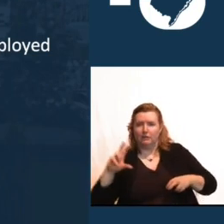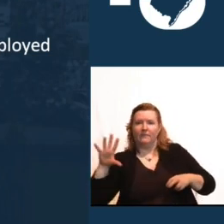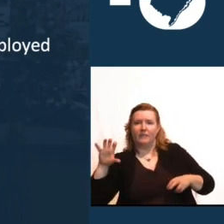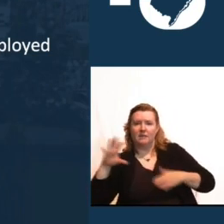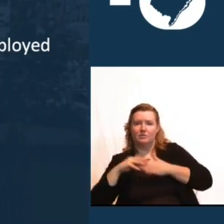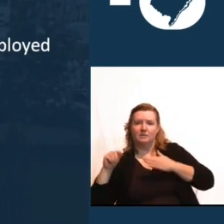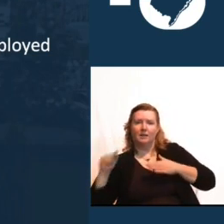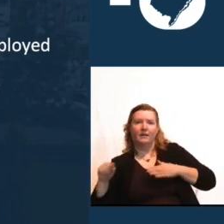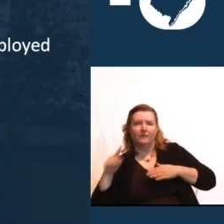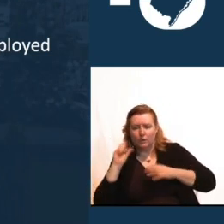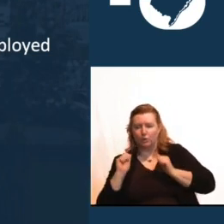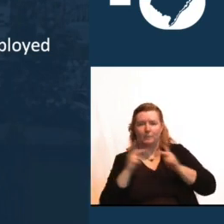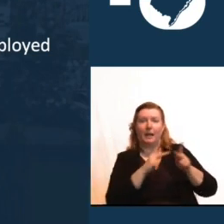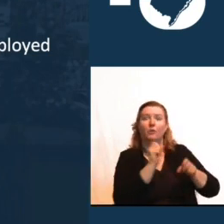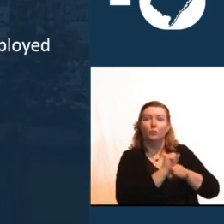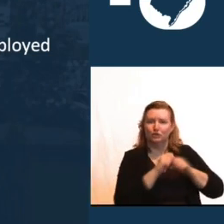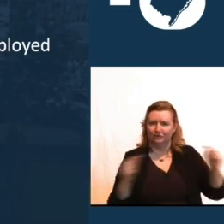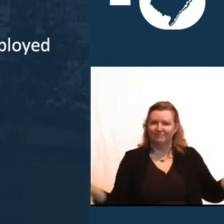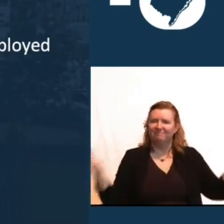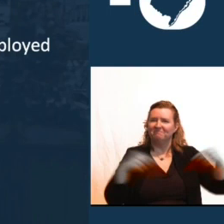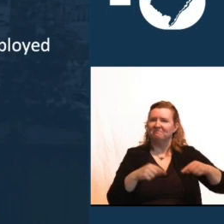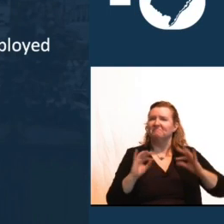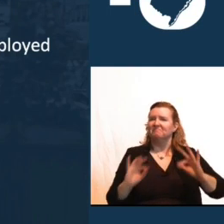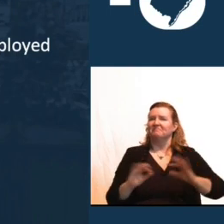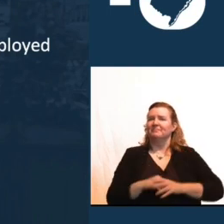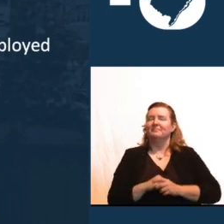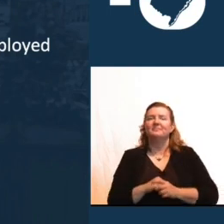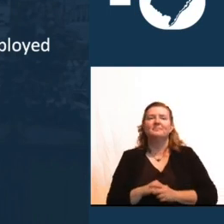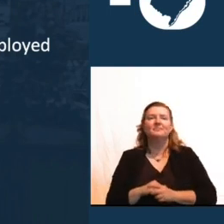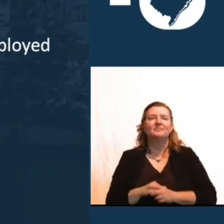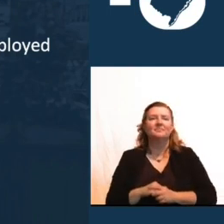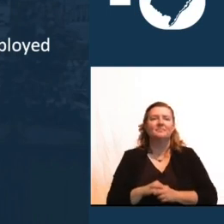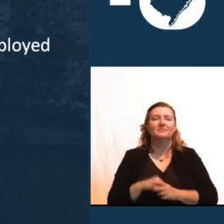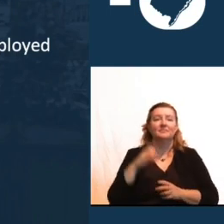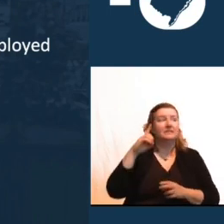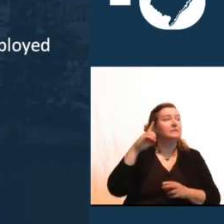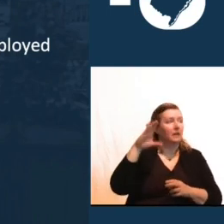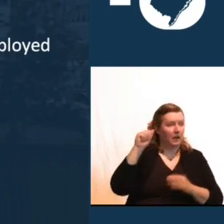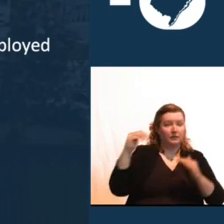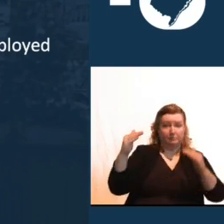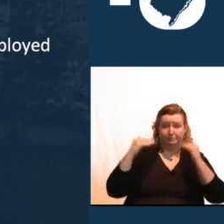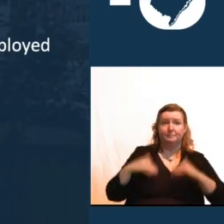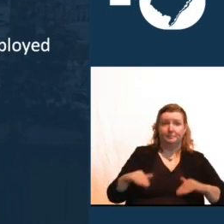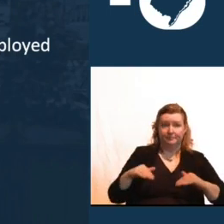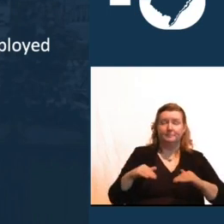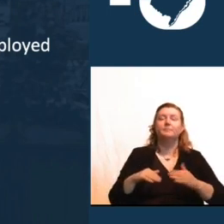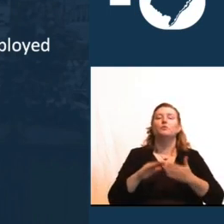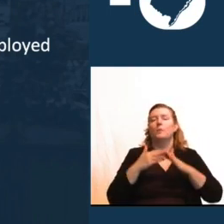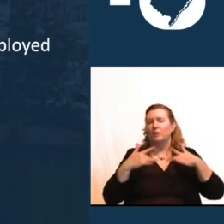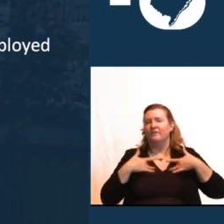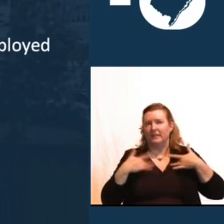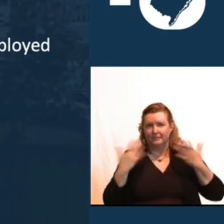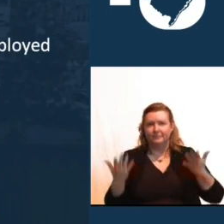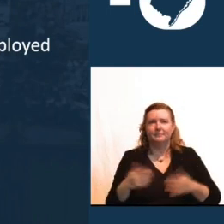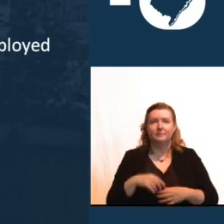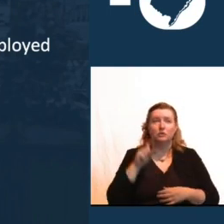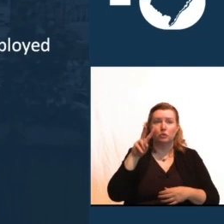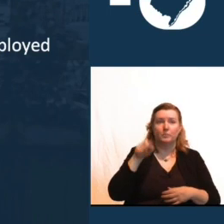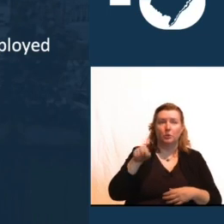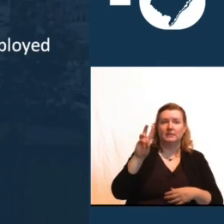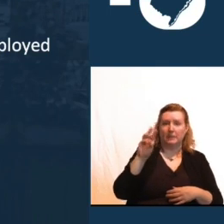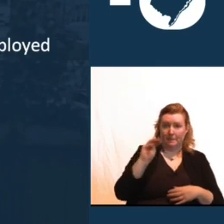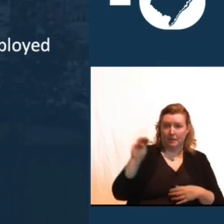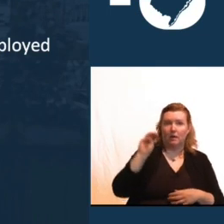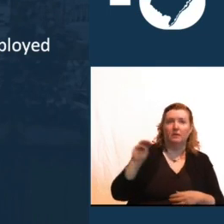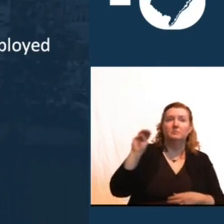put $2.6 million into grants delivered through its Neighborhood Preservation COVID-19 relief program that helped downtowns